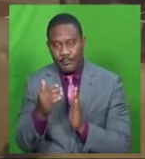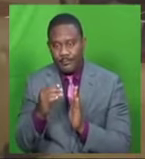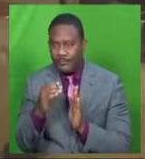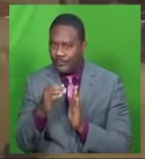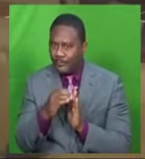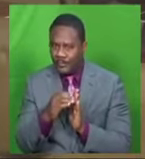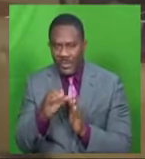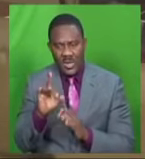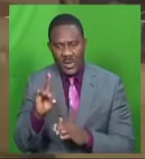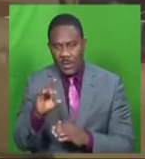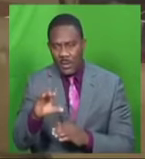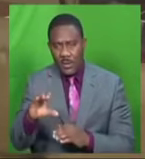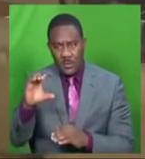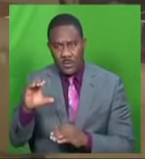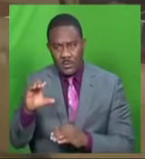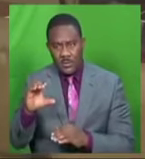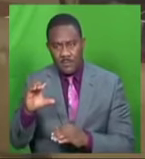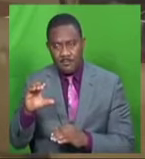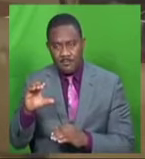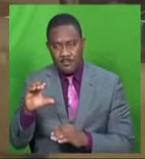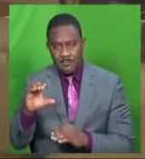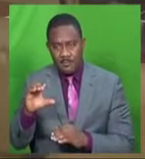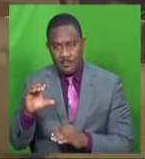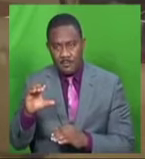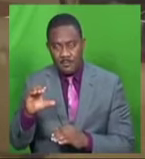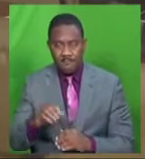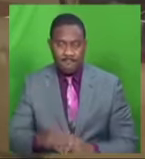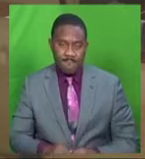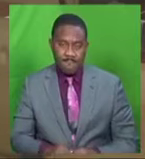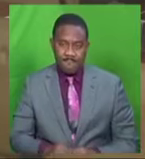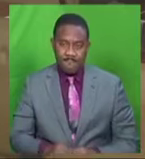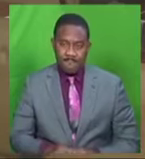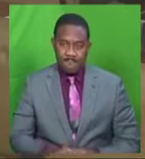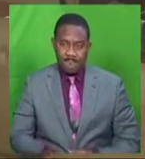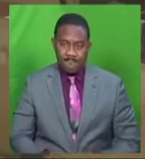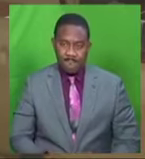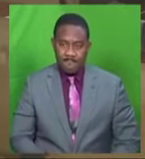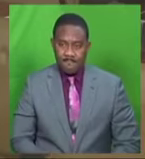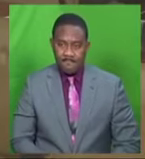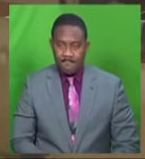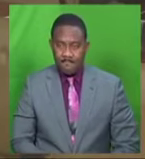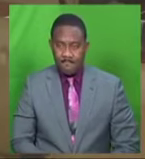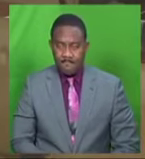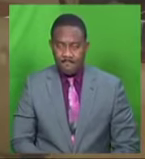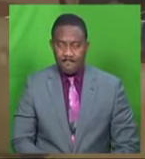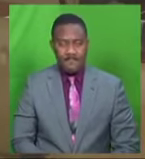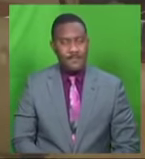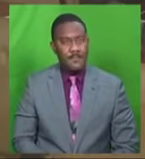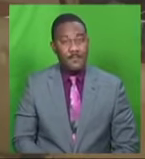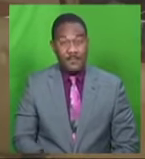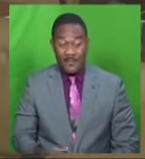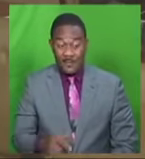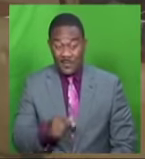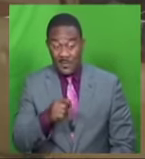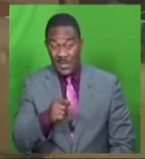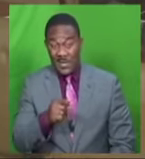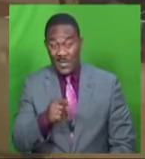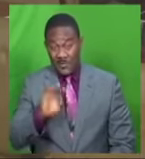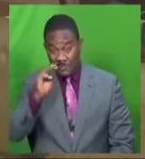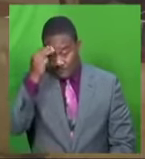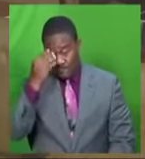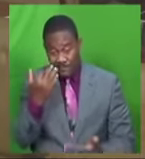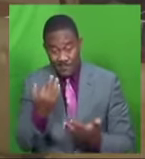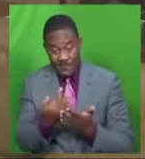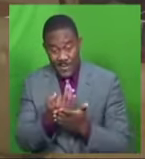paragraph 800 of the 2021 budget. Mr. Kenneth Raita, when he came to deliver the statement,